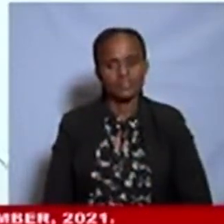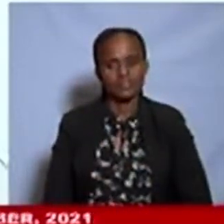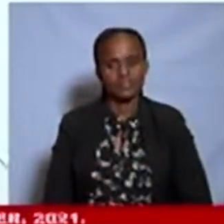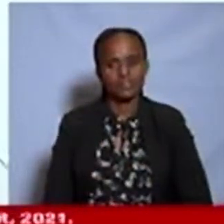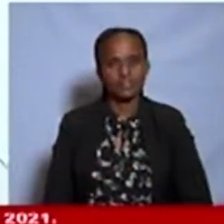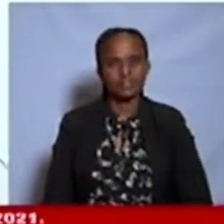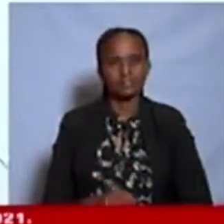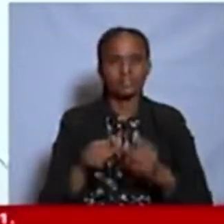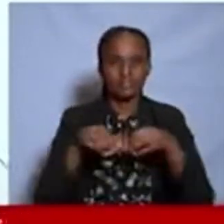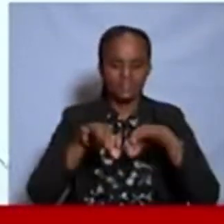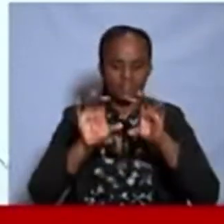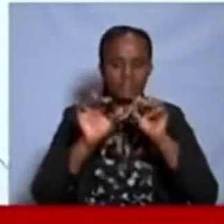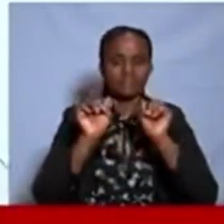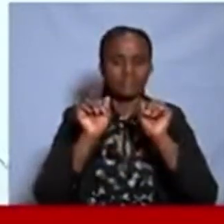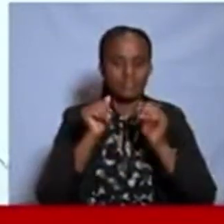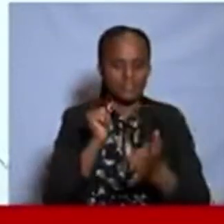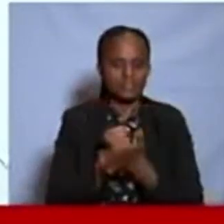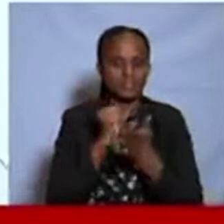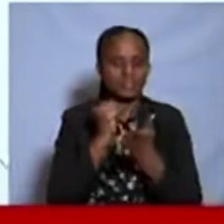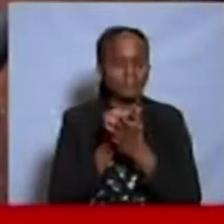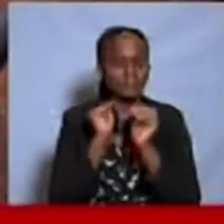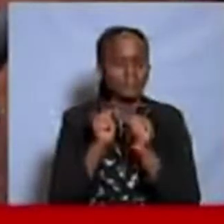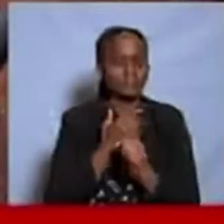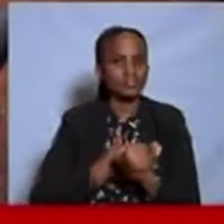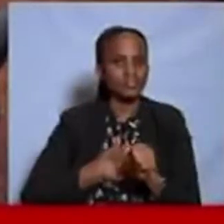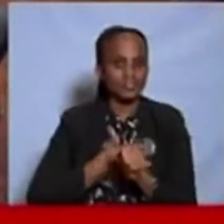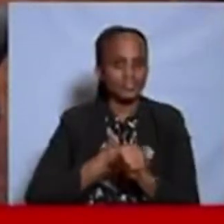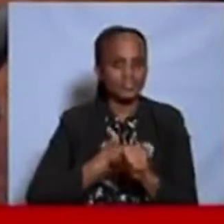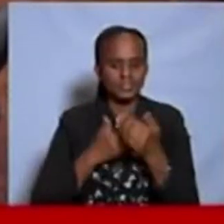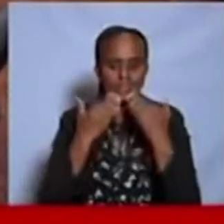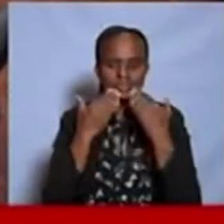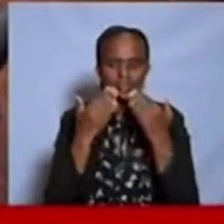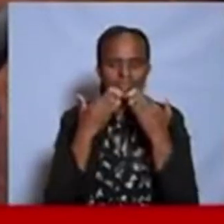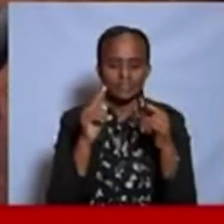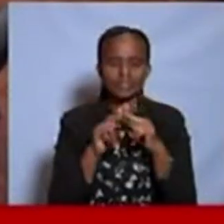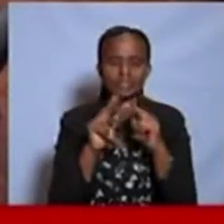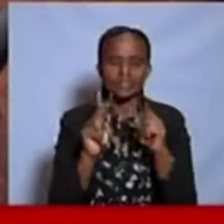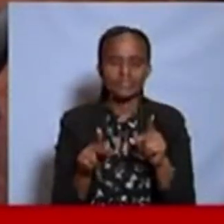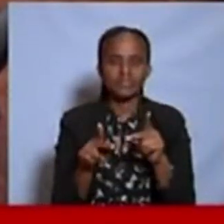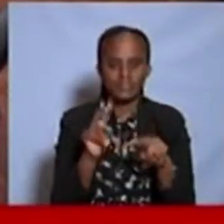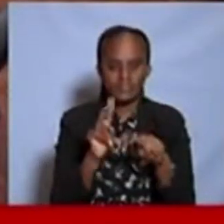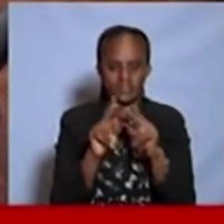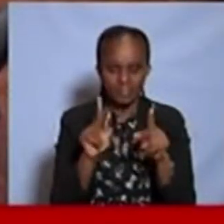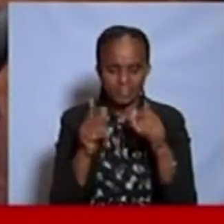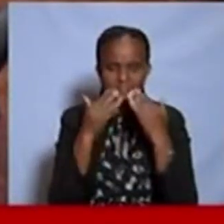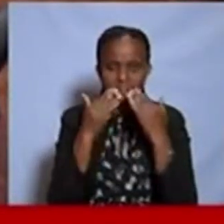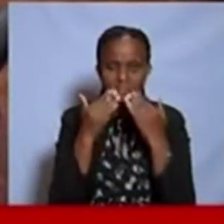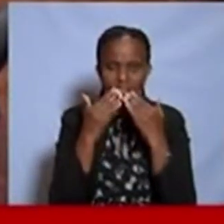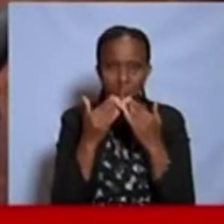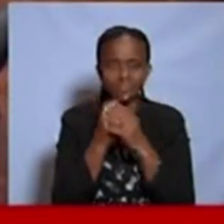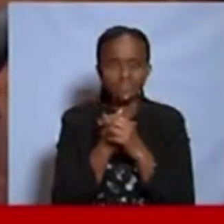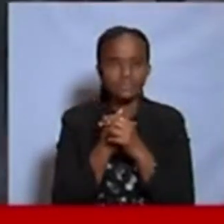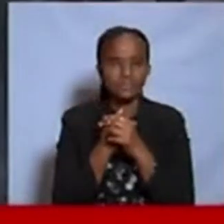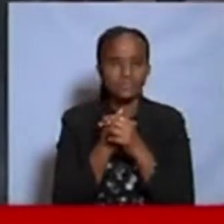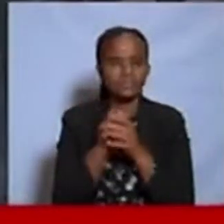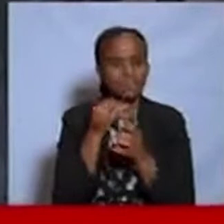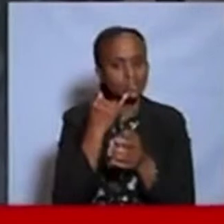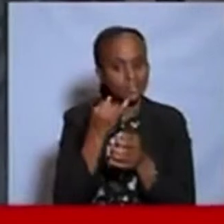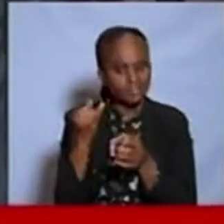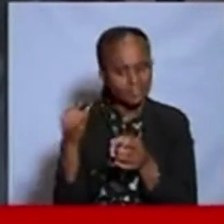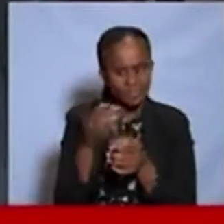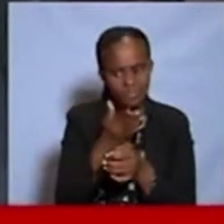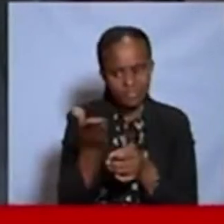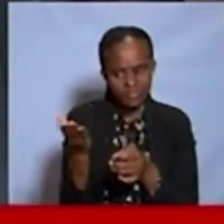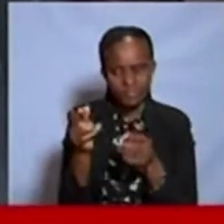Yes, go ahead, help, please. Yeah. Thank you. Yes. Thank you, Chair. The issue of the dump